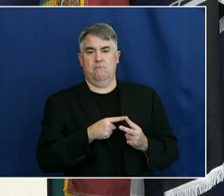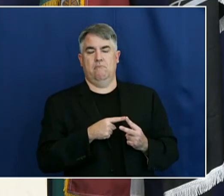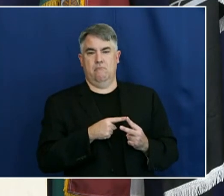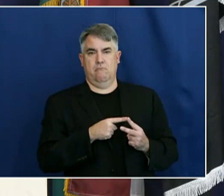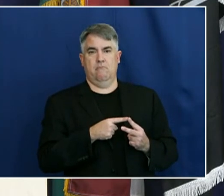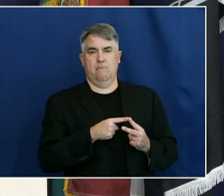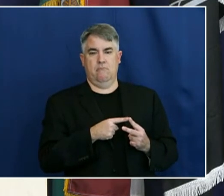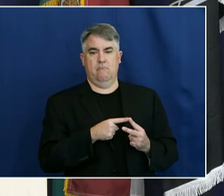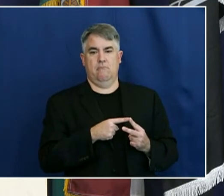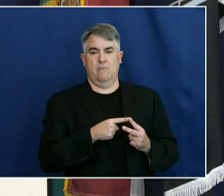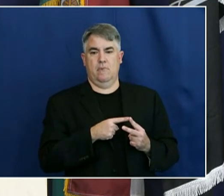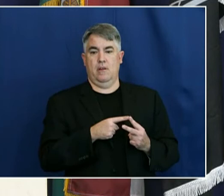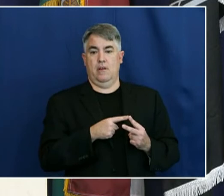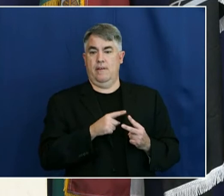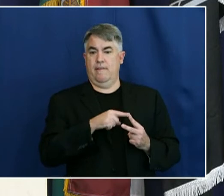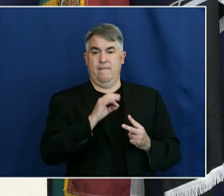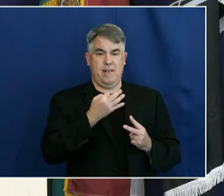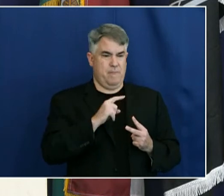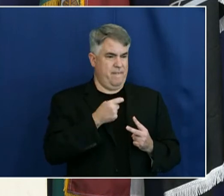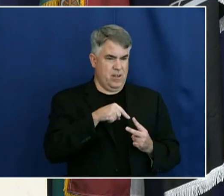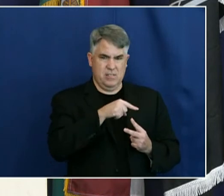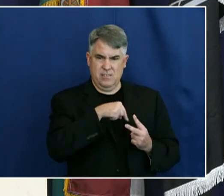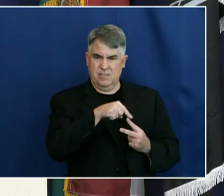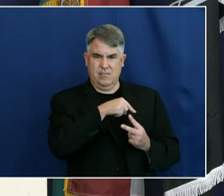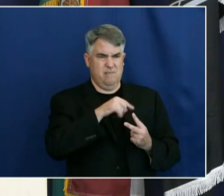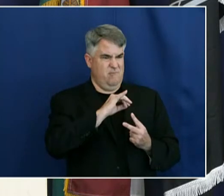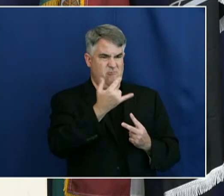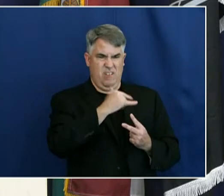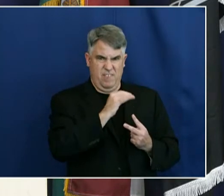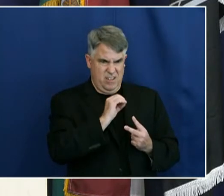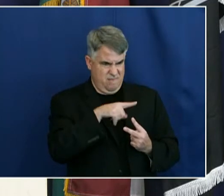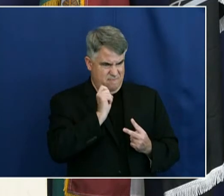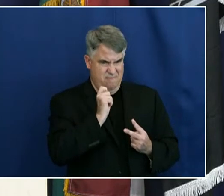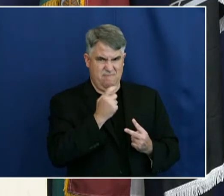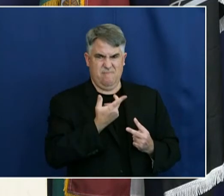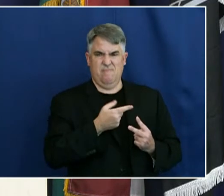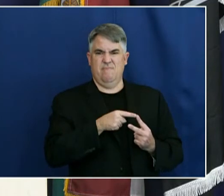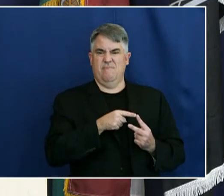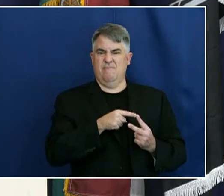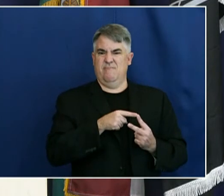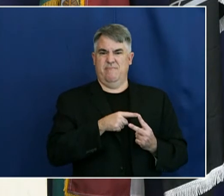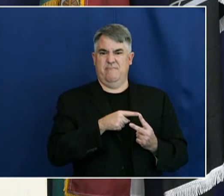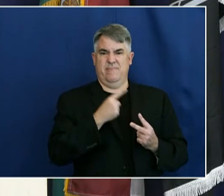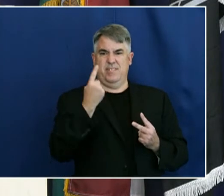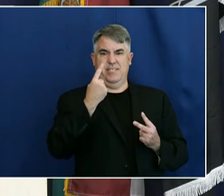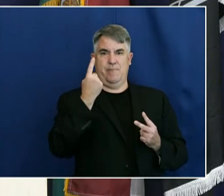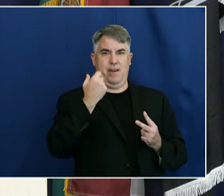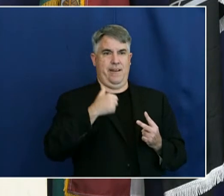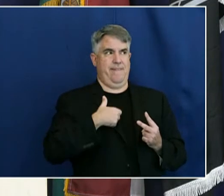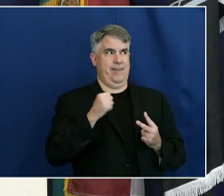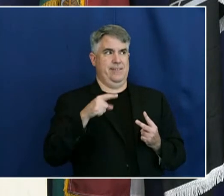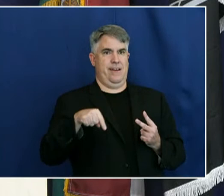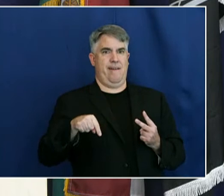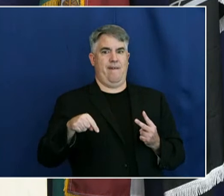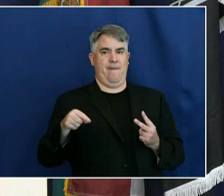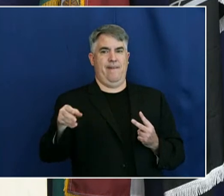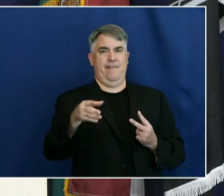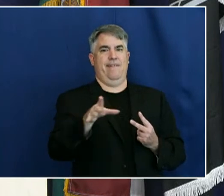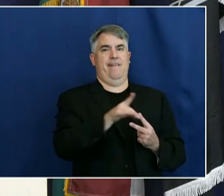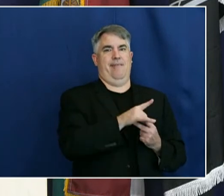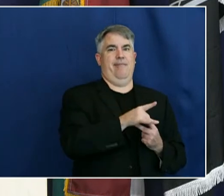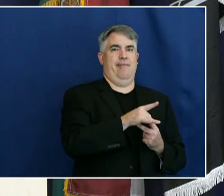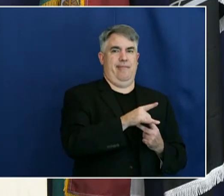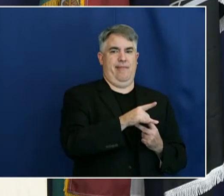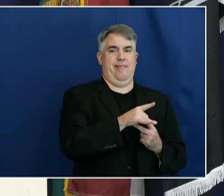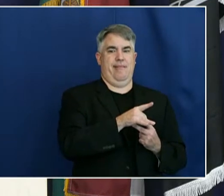that they were aware of who had traveled. So that means that there must be at least one other case in San Diego that's undiagnosed.